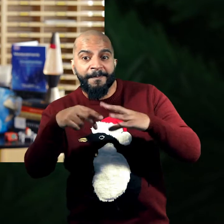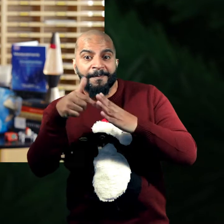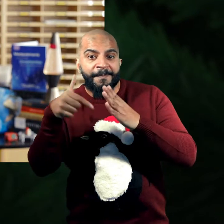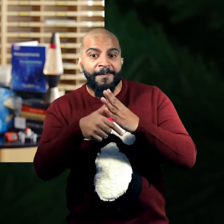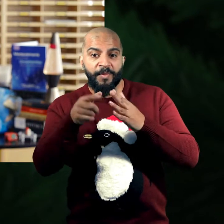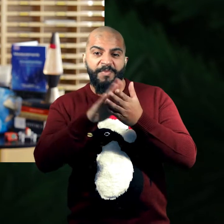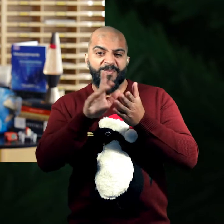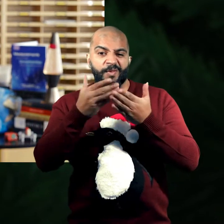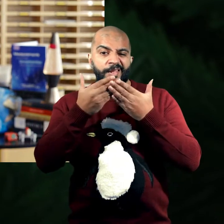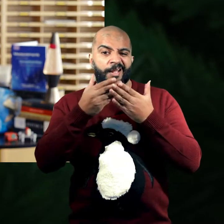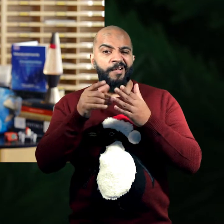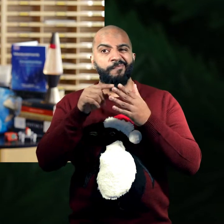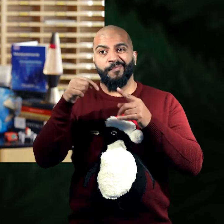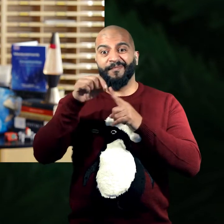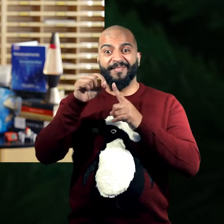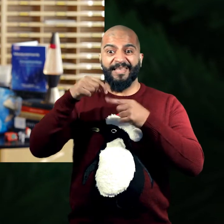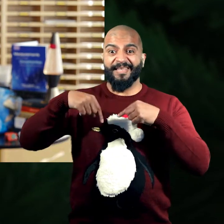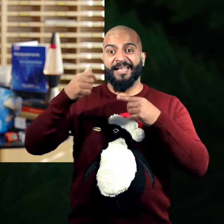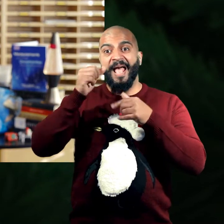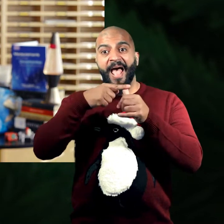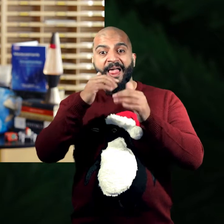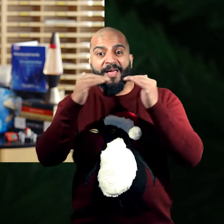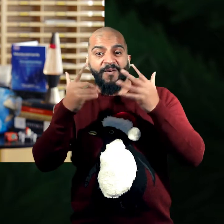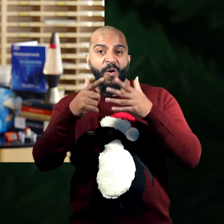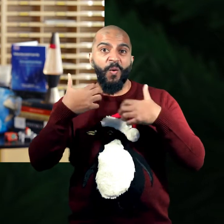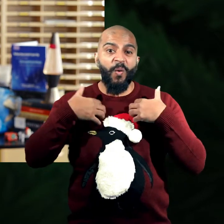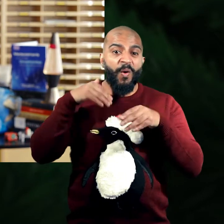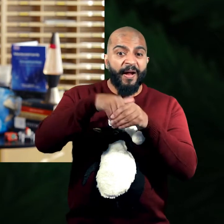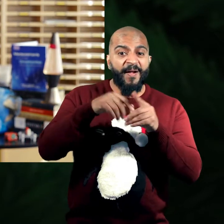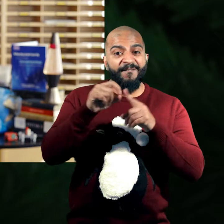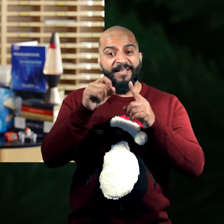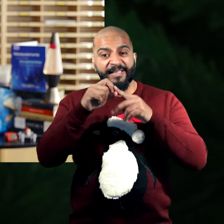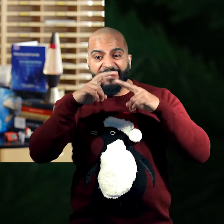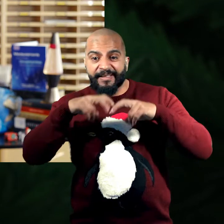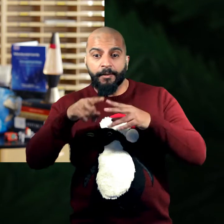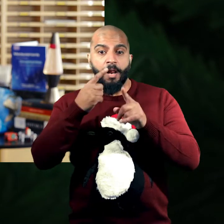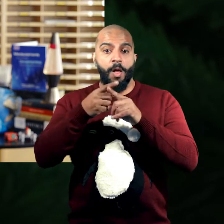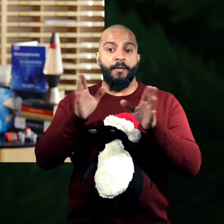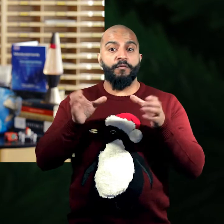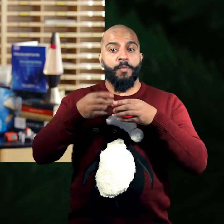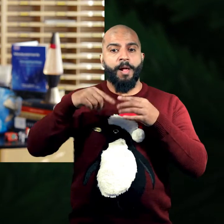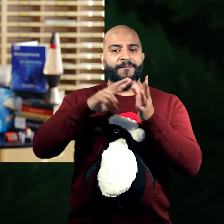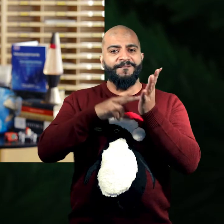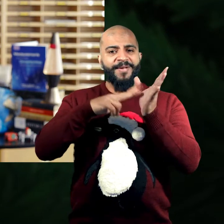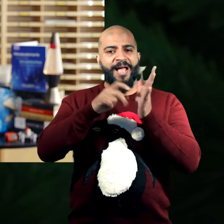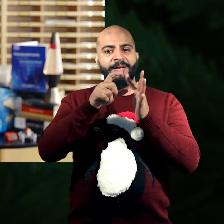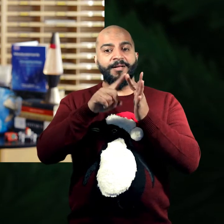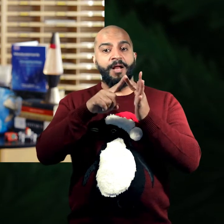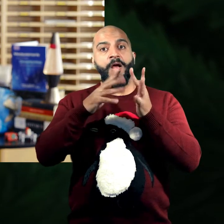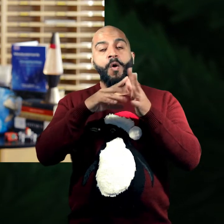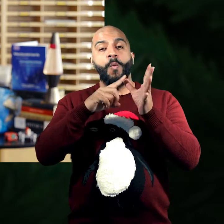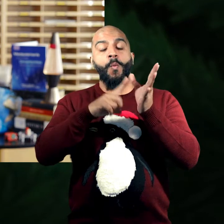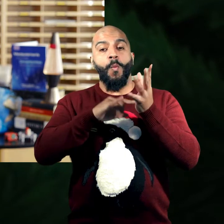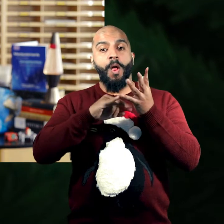studying physics at A level or considering a degree in physics, you might like to investigate something called van der Waals